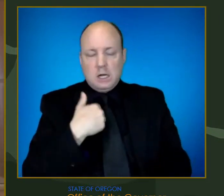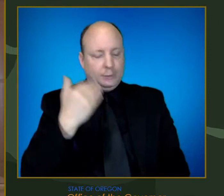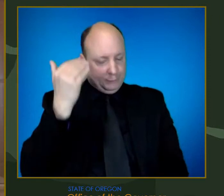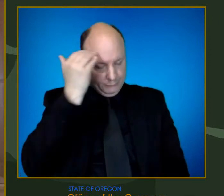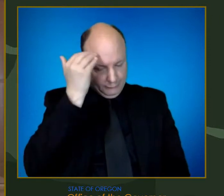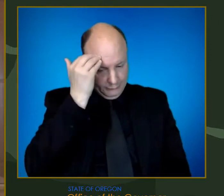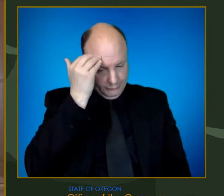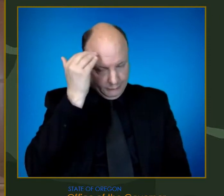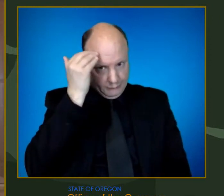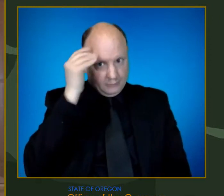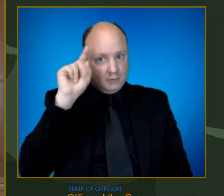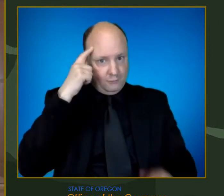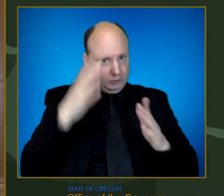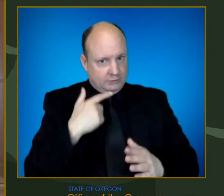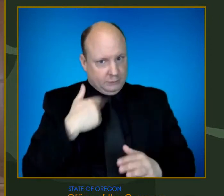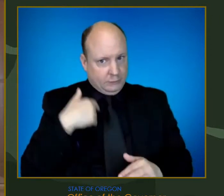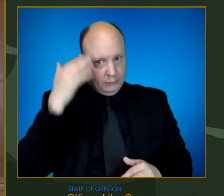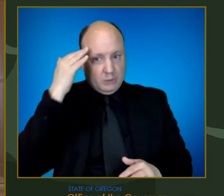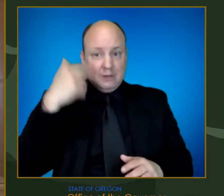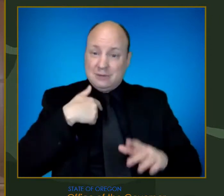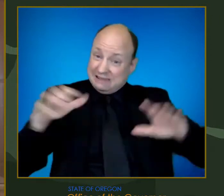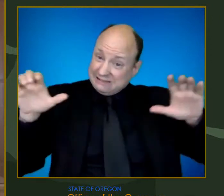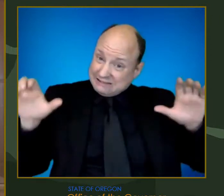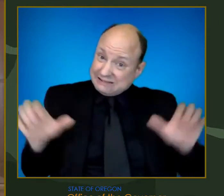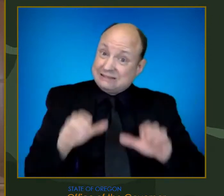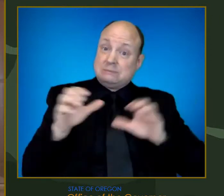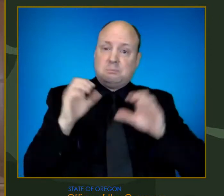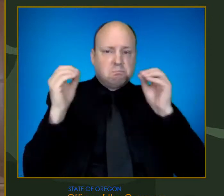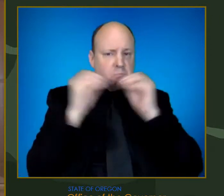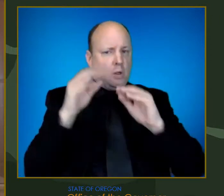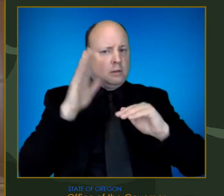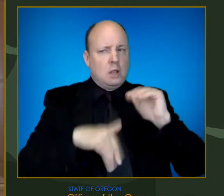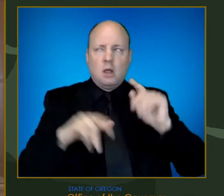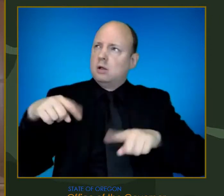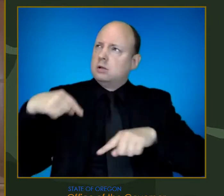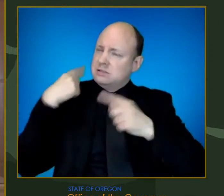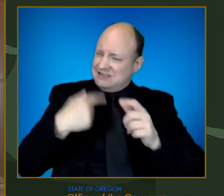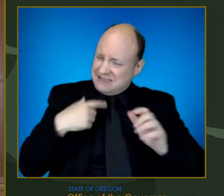doing more than we have ever done before, and it's not enough. I am